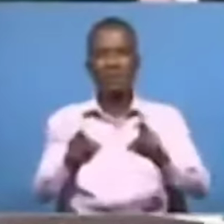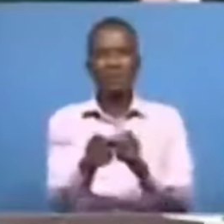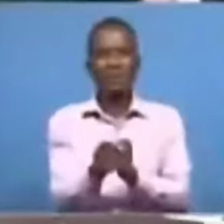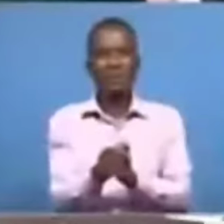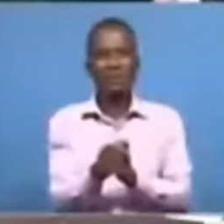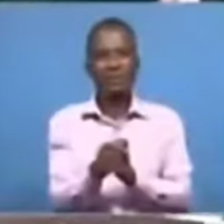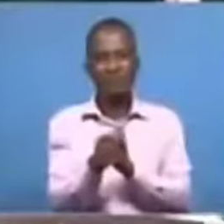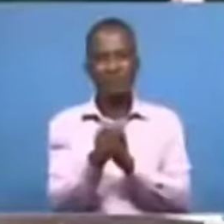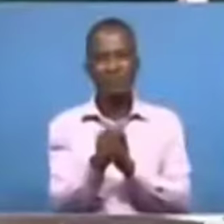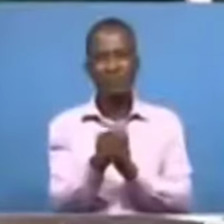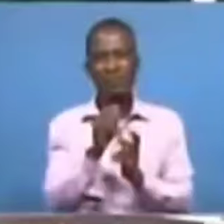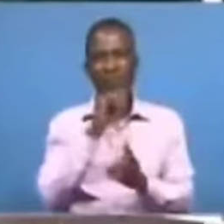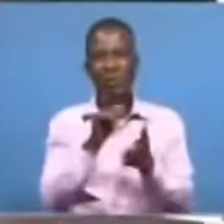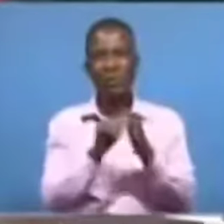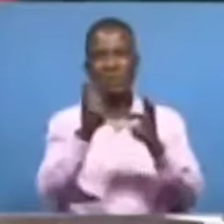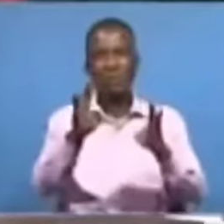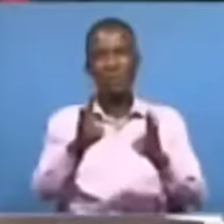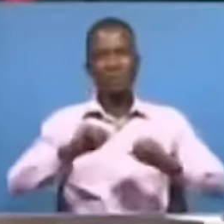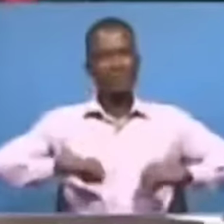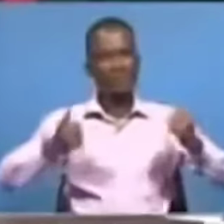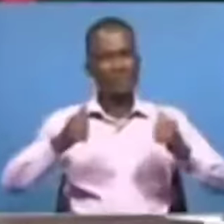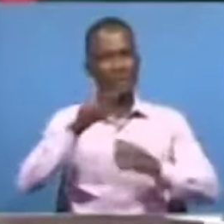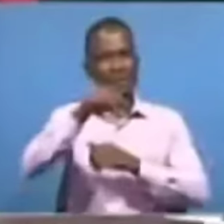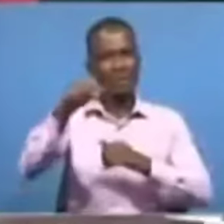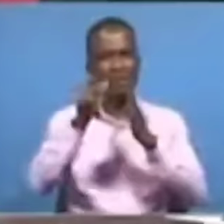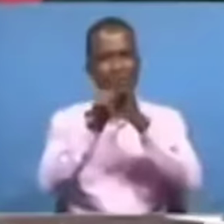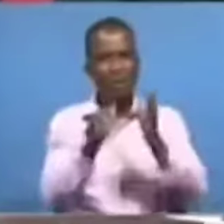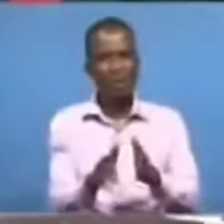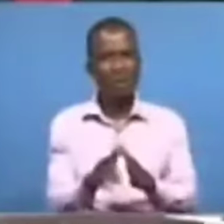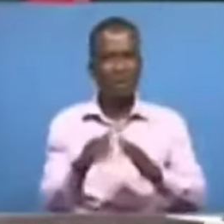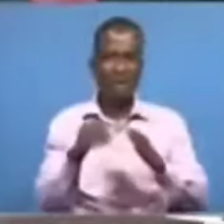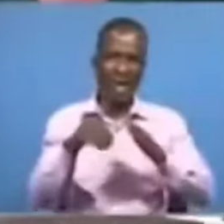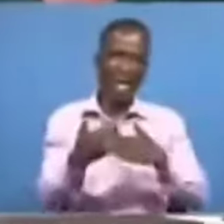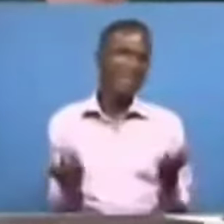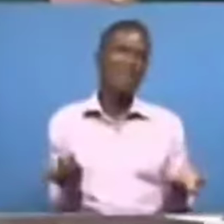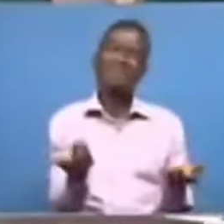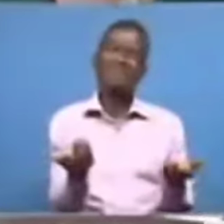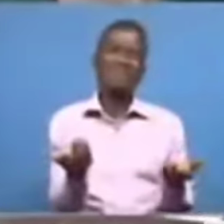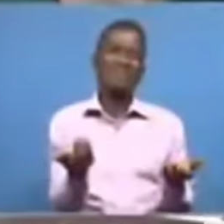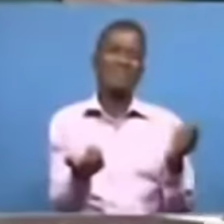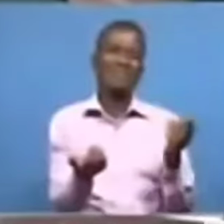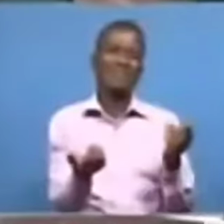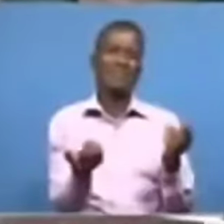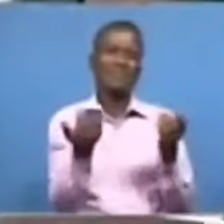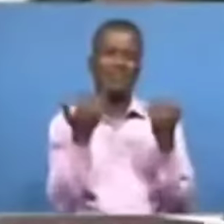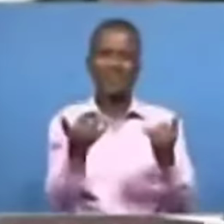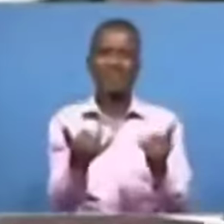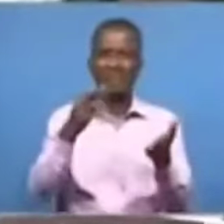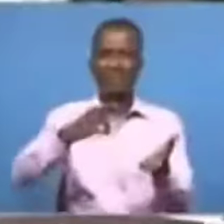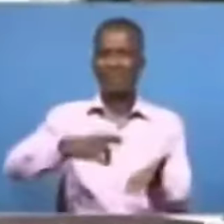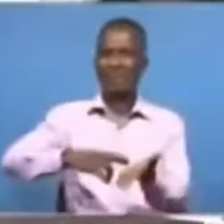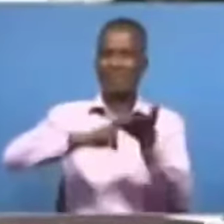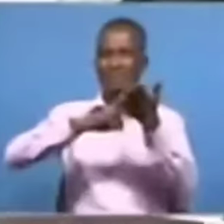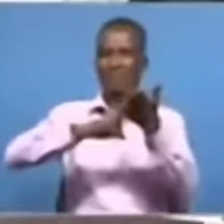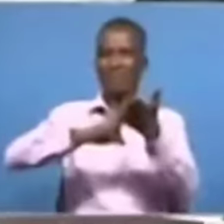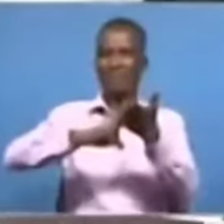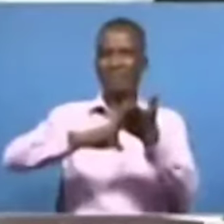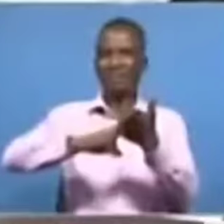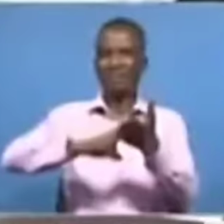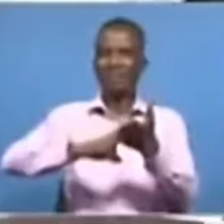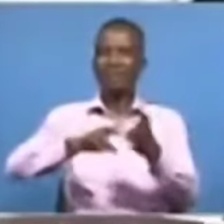not a representation, was not an undertaking. Those were his words. Now, the court in this ruling says that it is a representation,